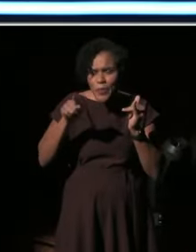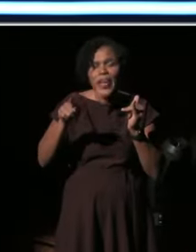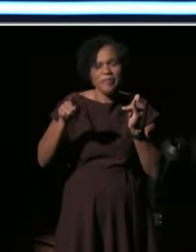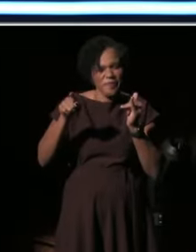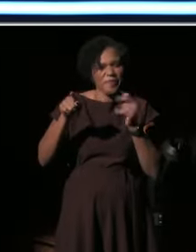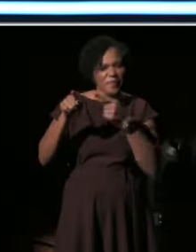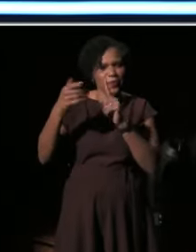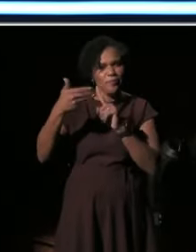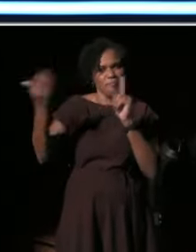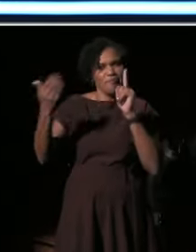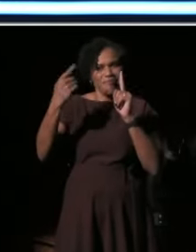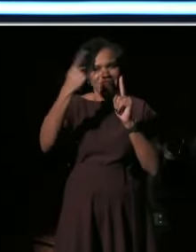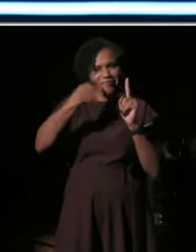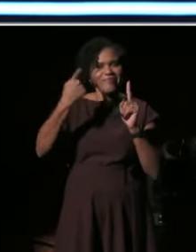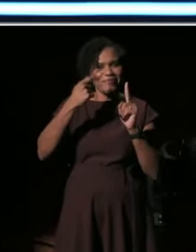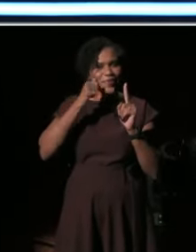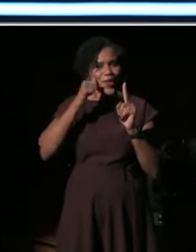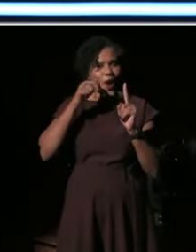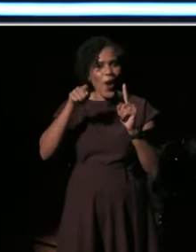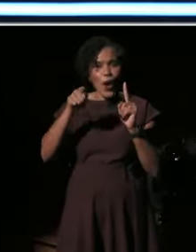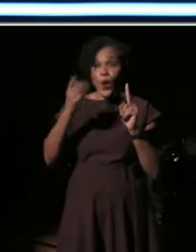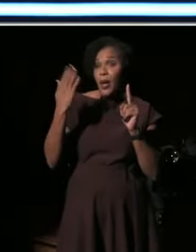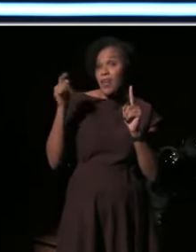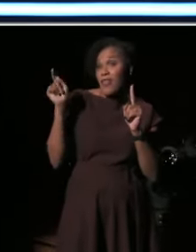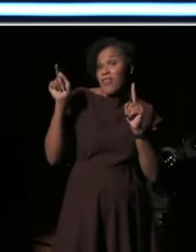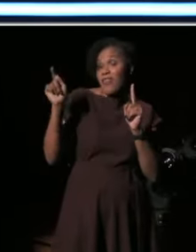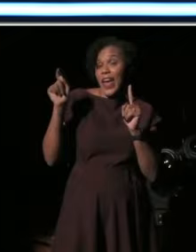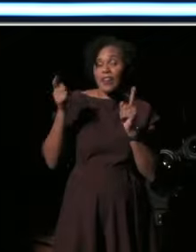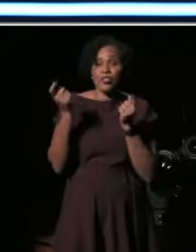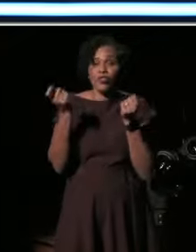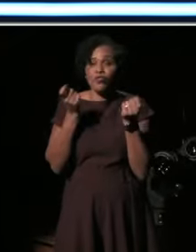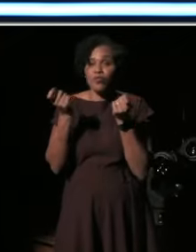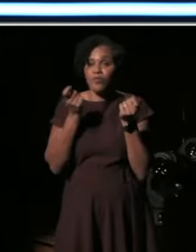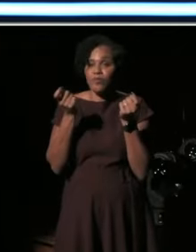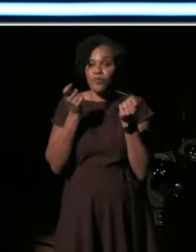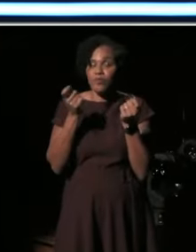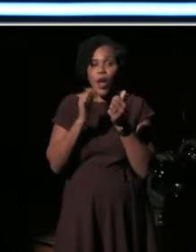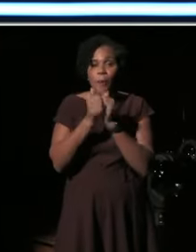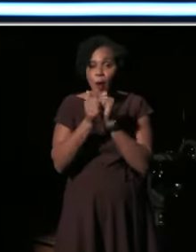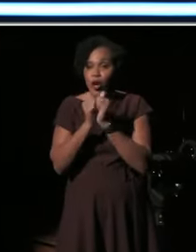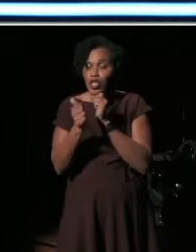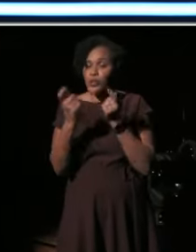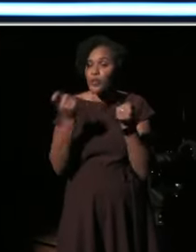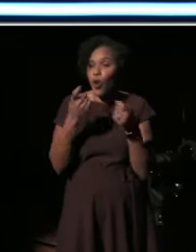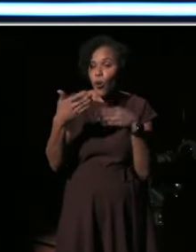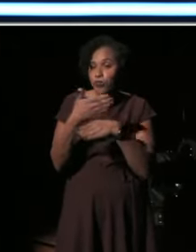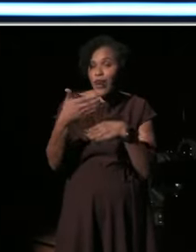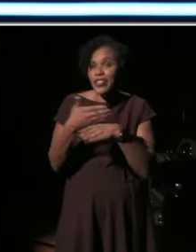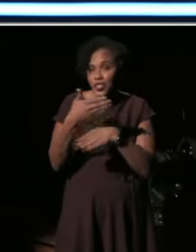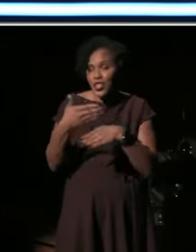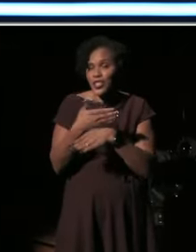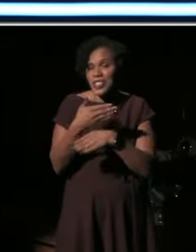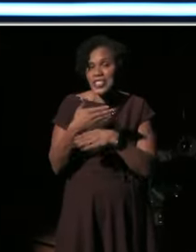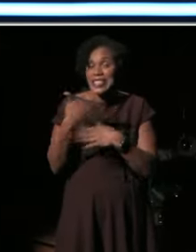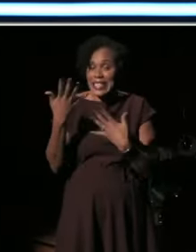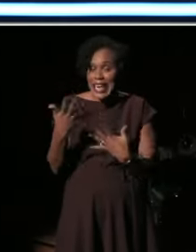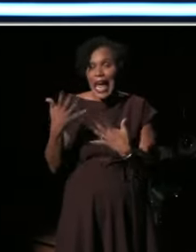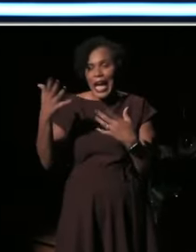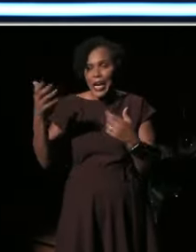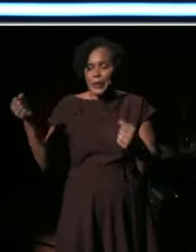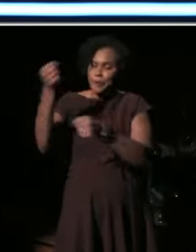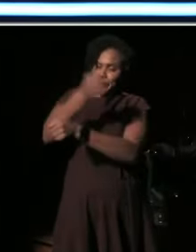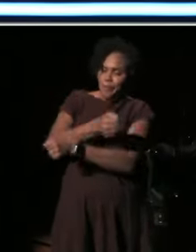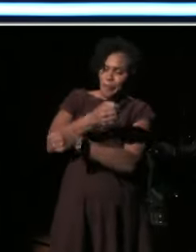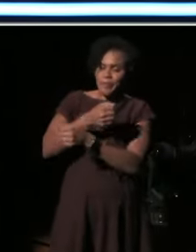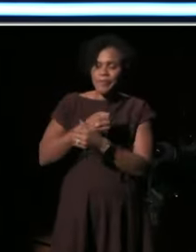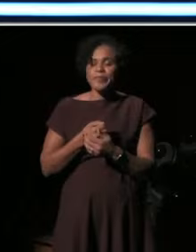So many of you will know her from the Dockfest, where she was the Director of Partnerships and Operations. Now it's time to get